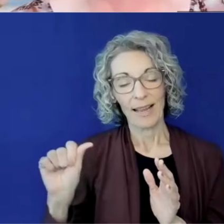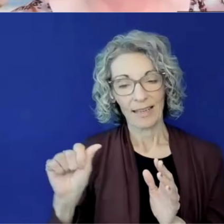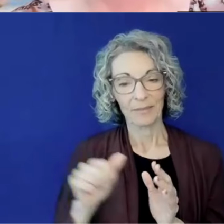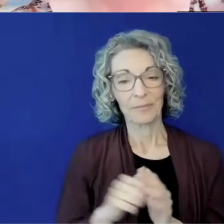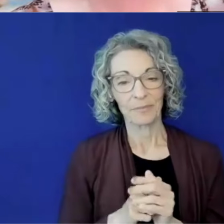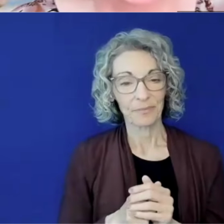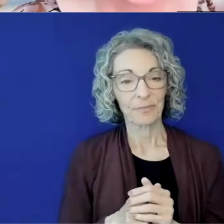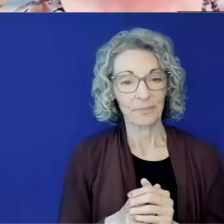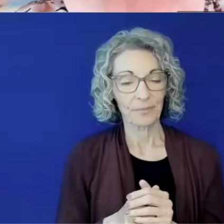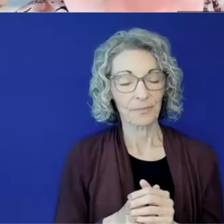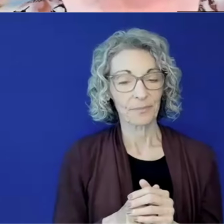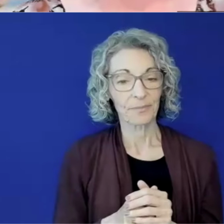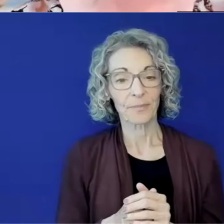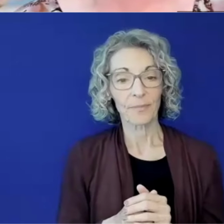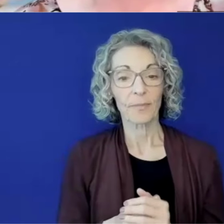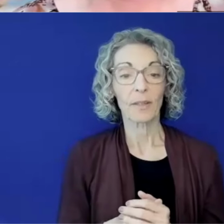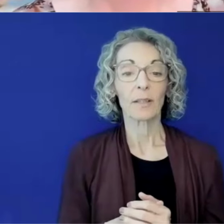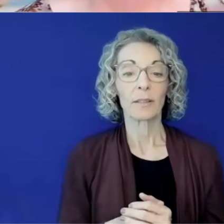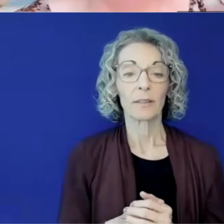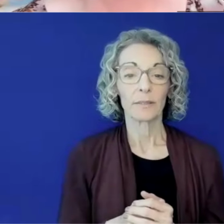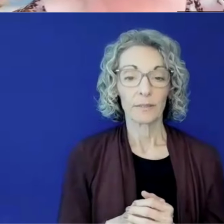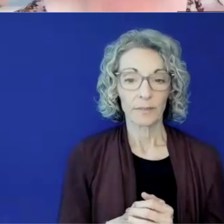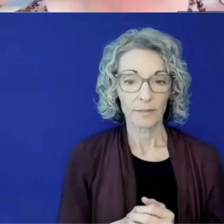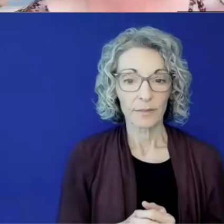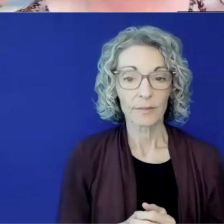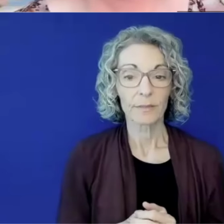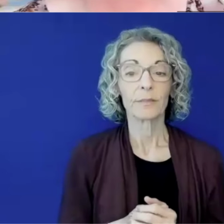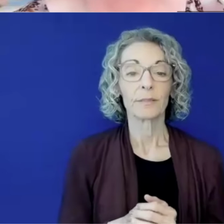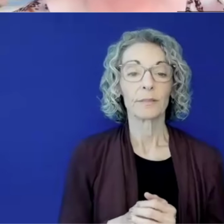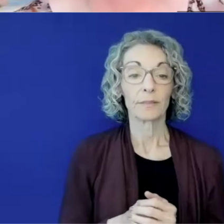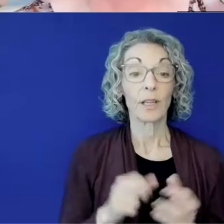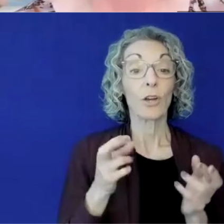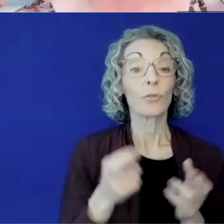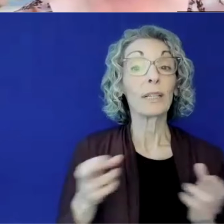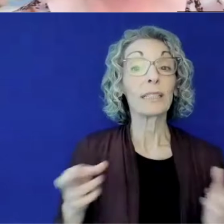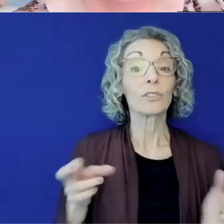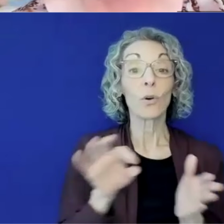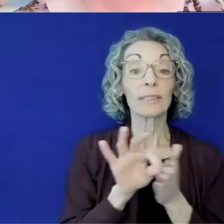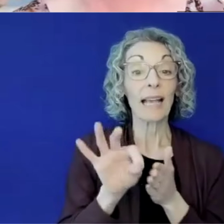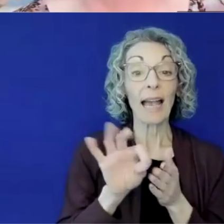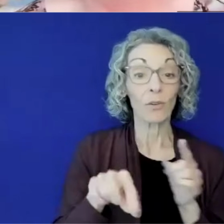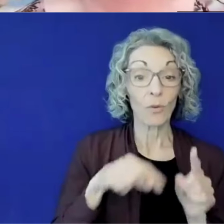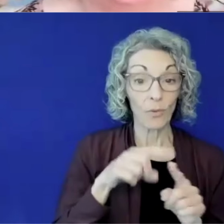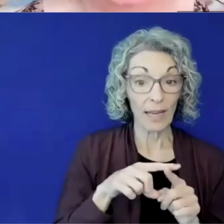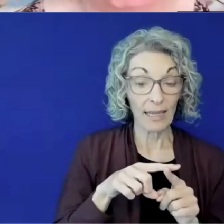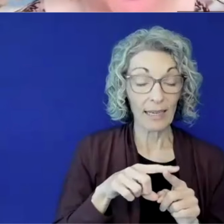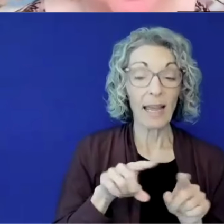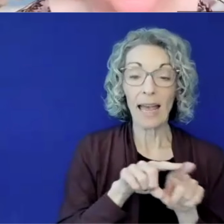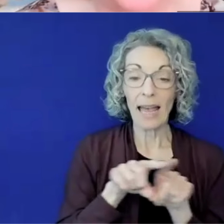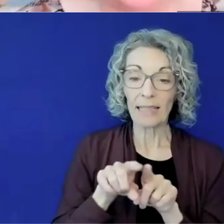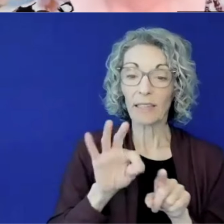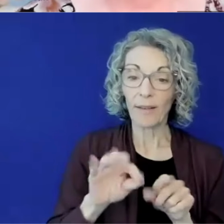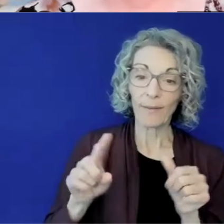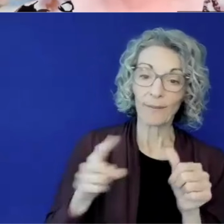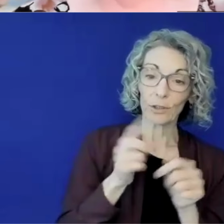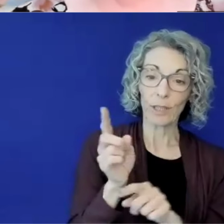416.1201A. And a resource is counted or excluded as of the first moment of the